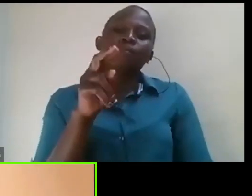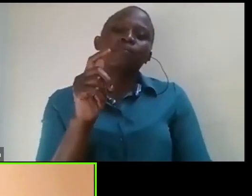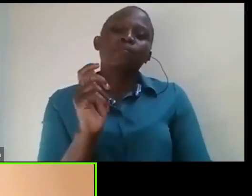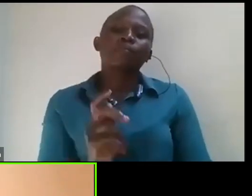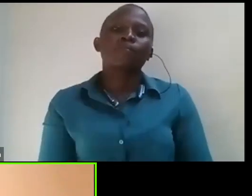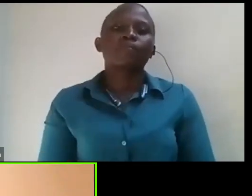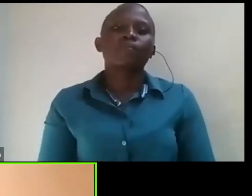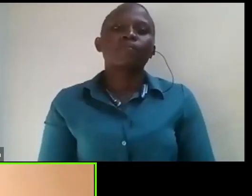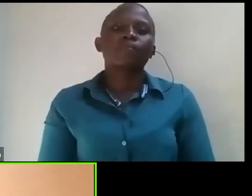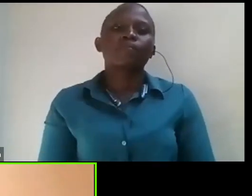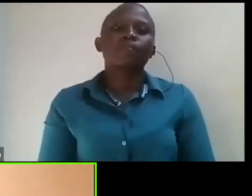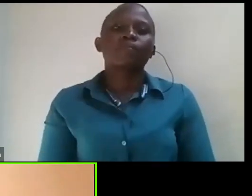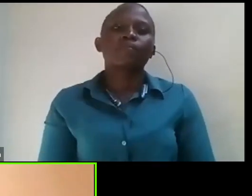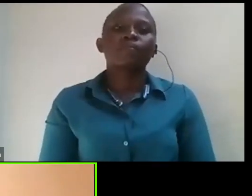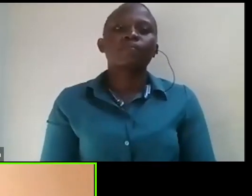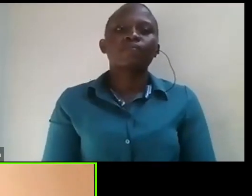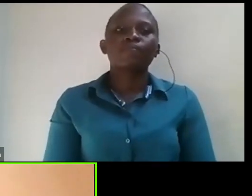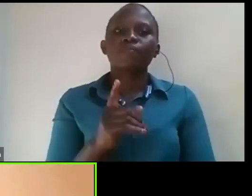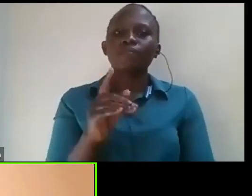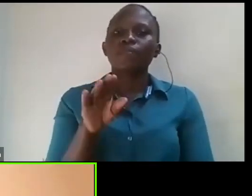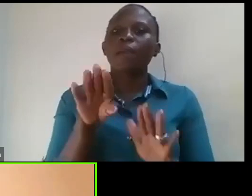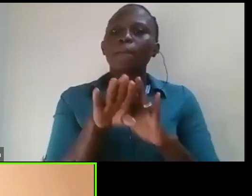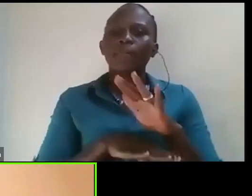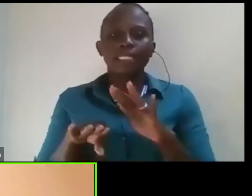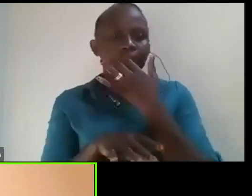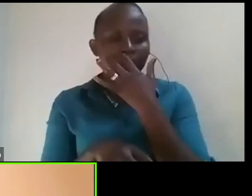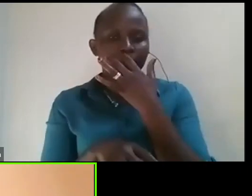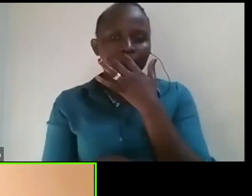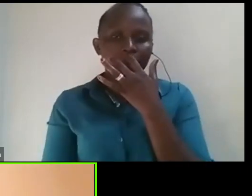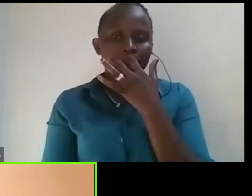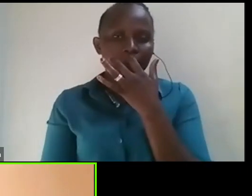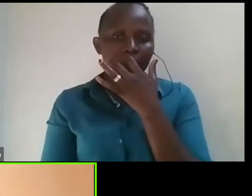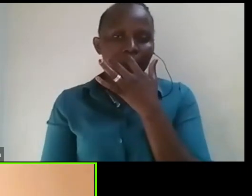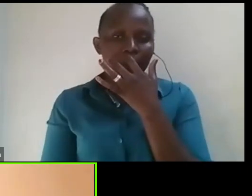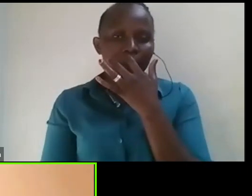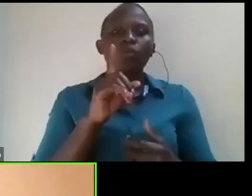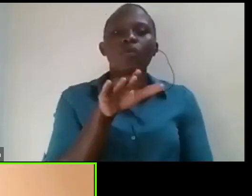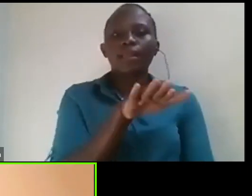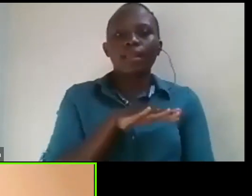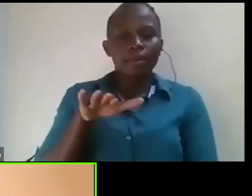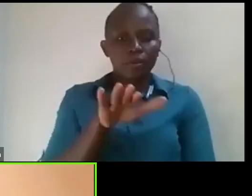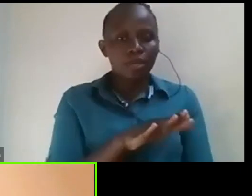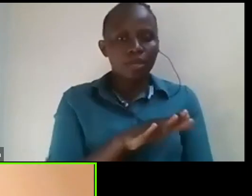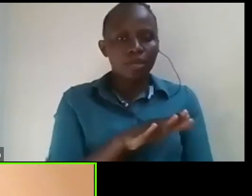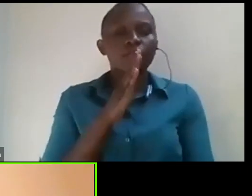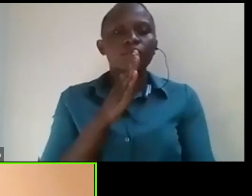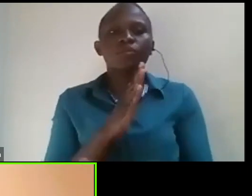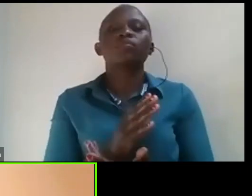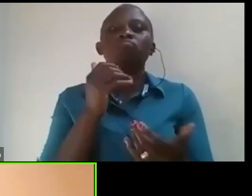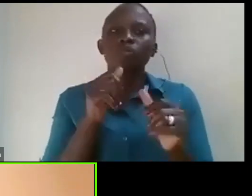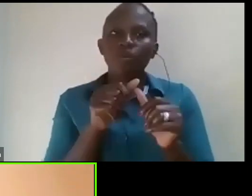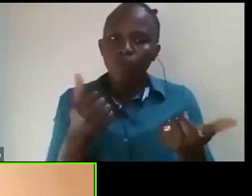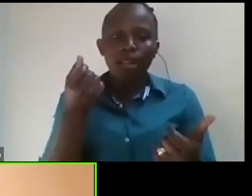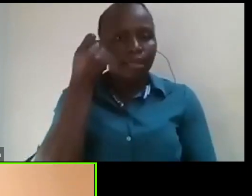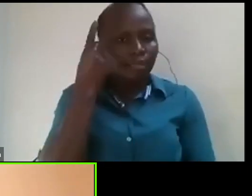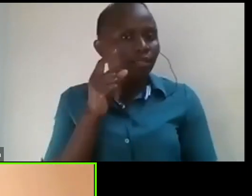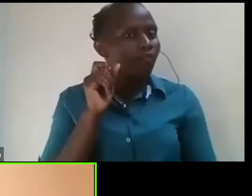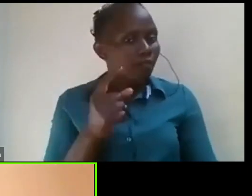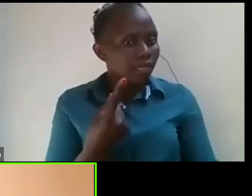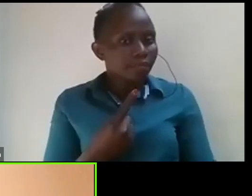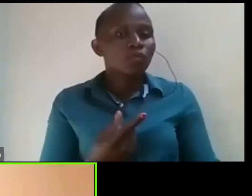basically this is one area that should actually be well understood. There's what we call a